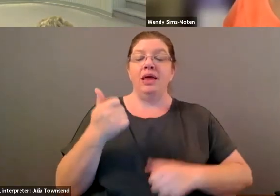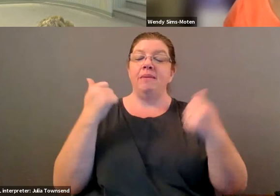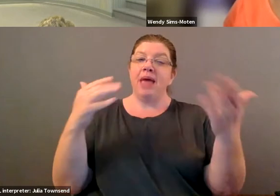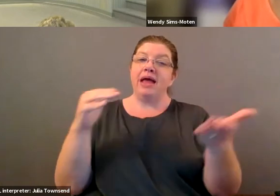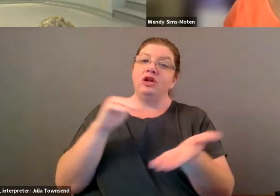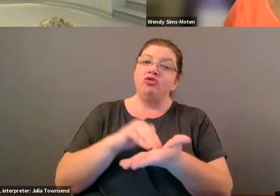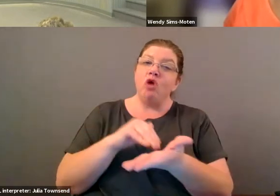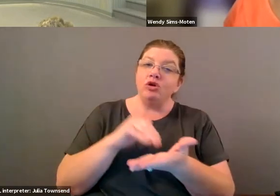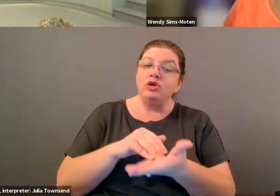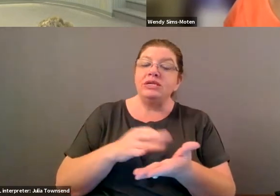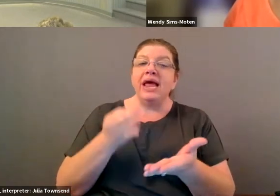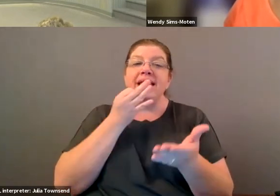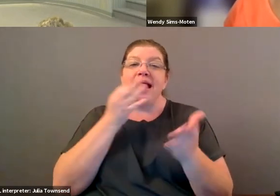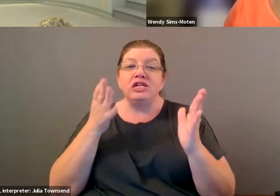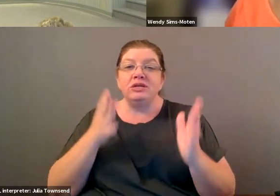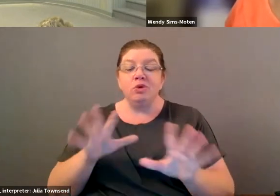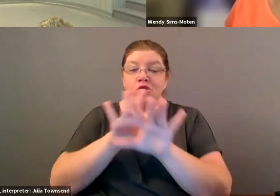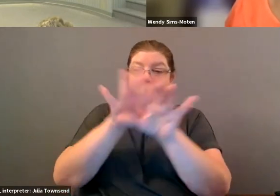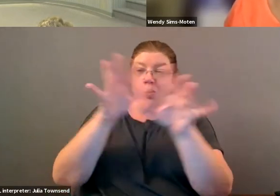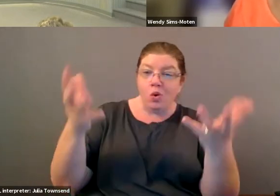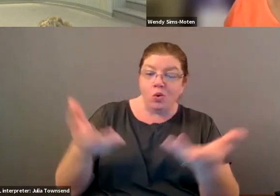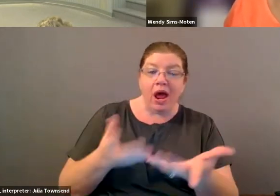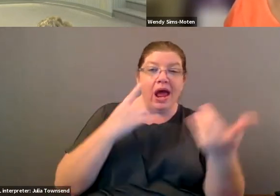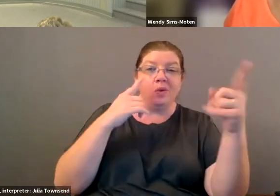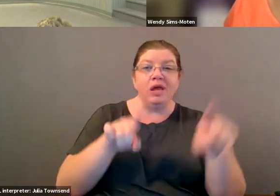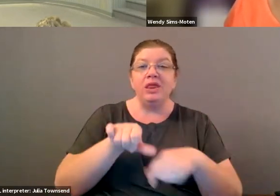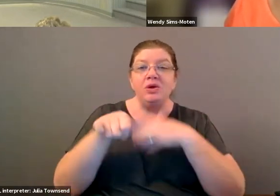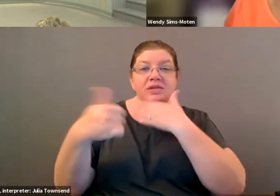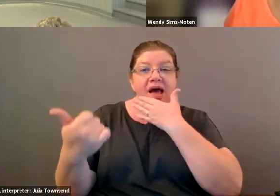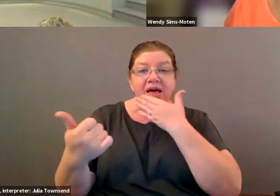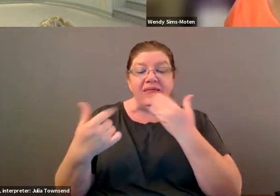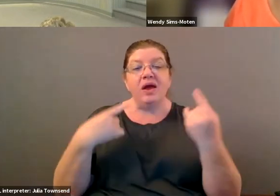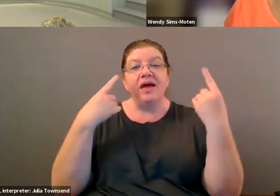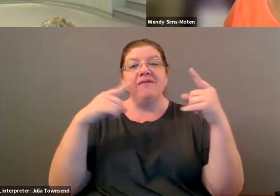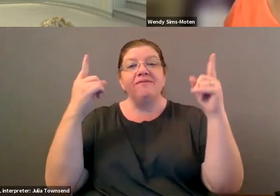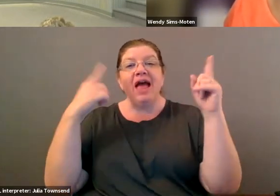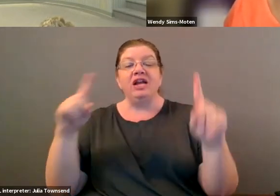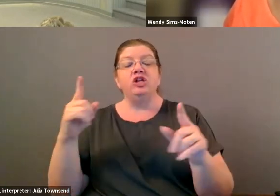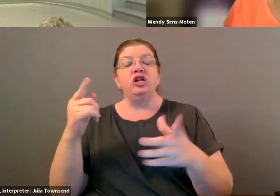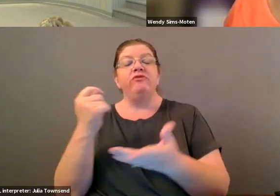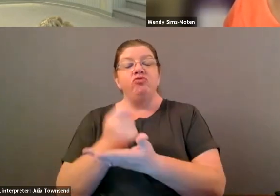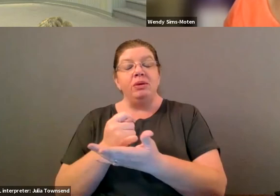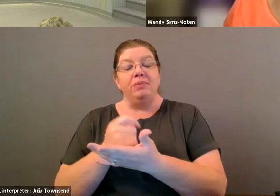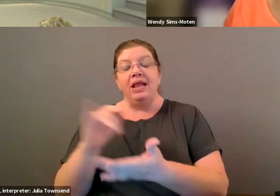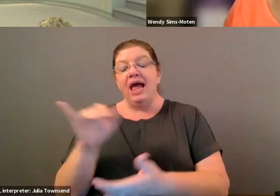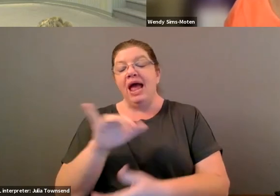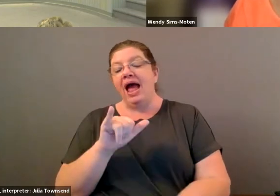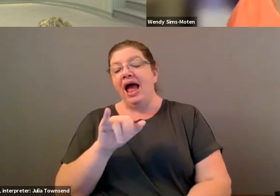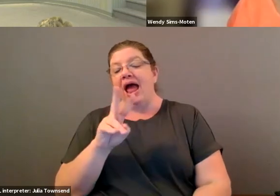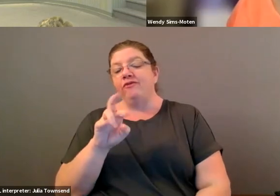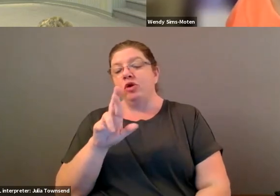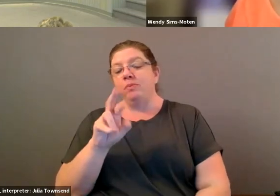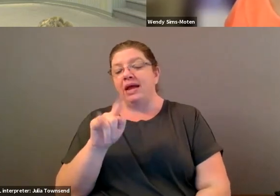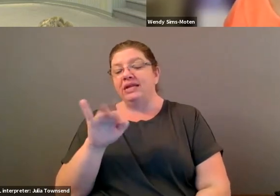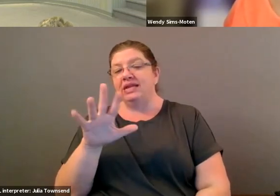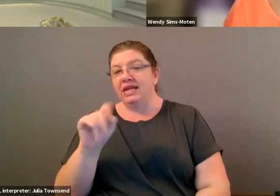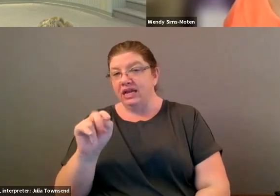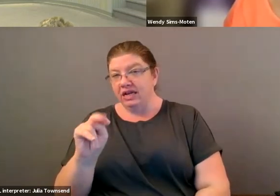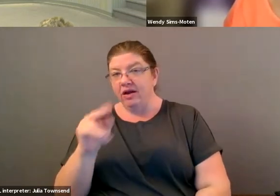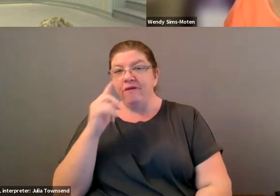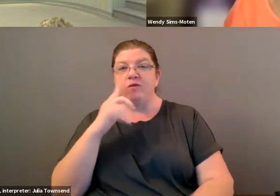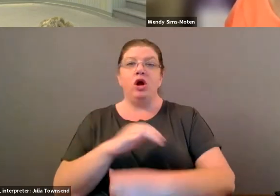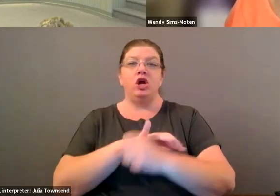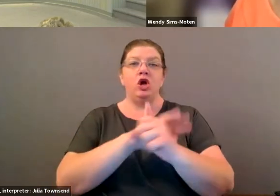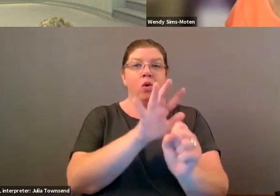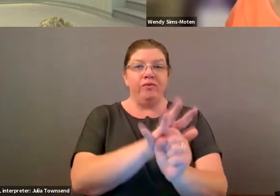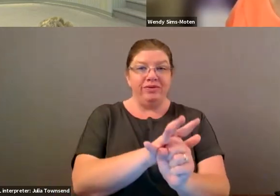worldwide agree that there are other effective treatments like ivermectin for COVID other than these shots.